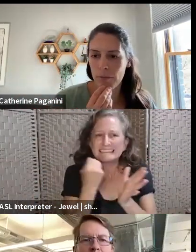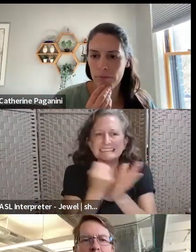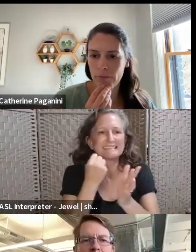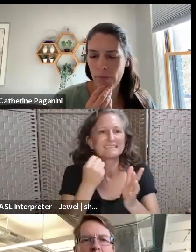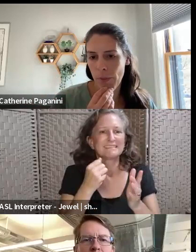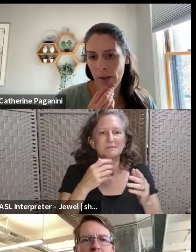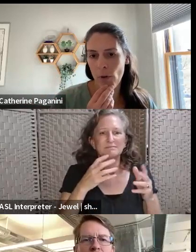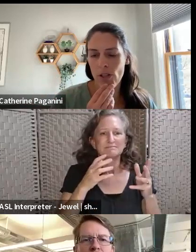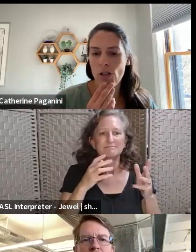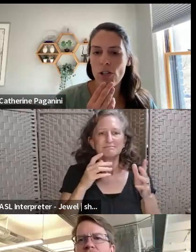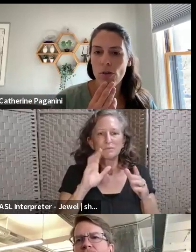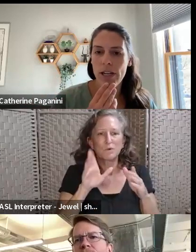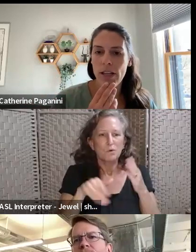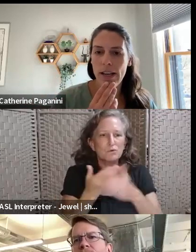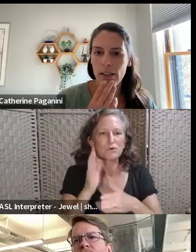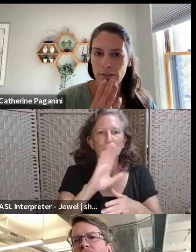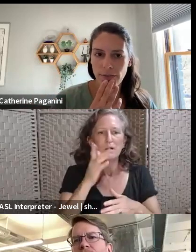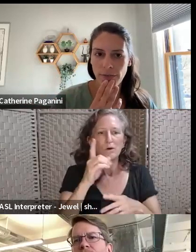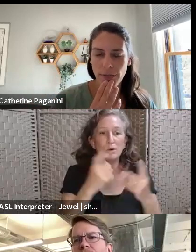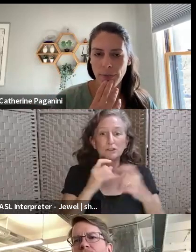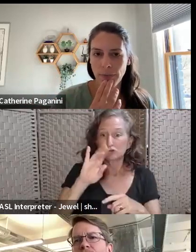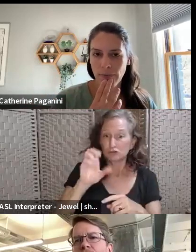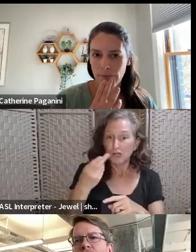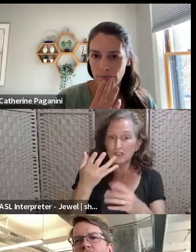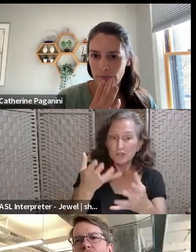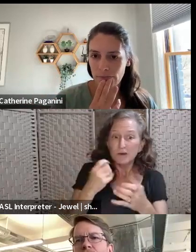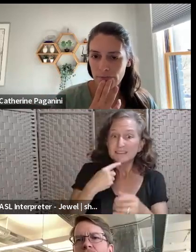all the meeting points. So Josh, do you want to say hi?